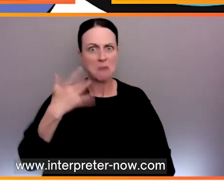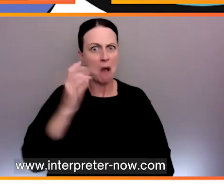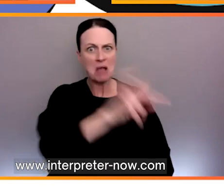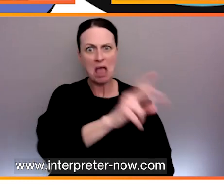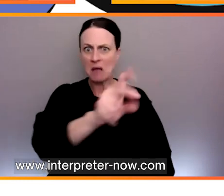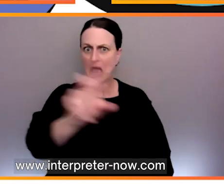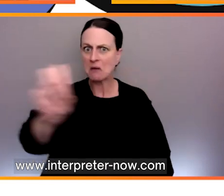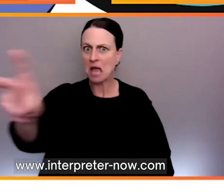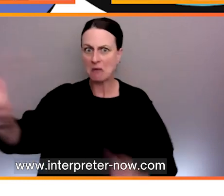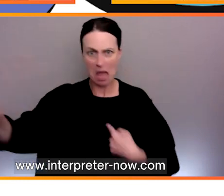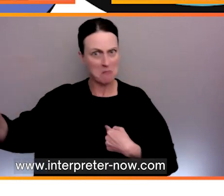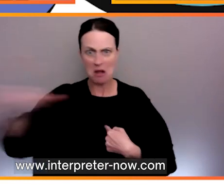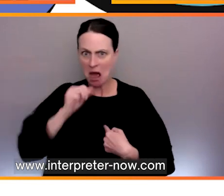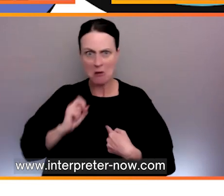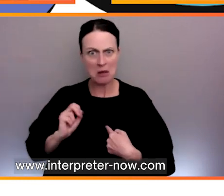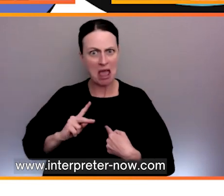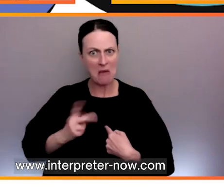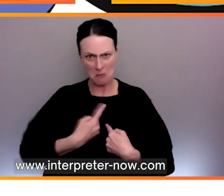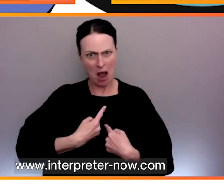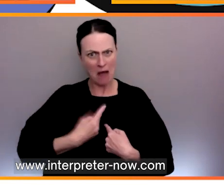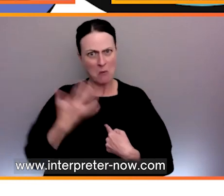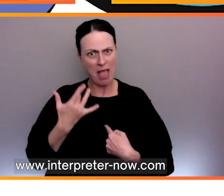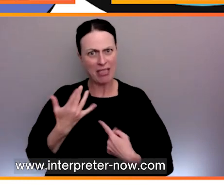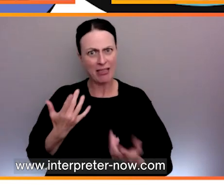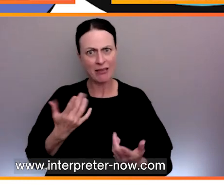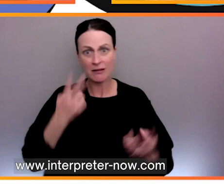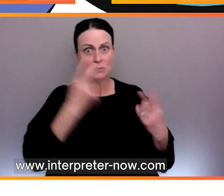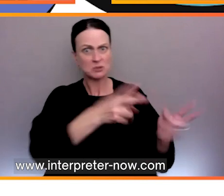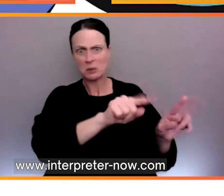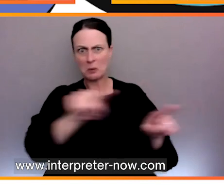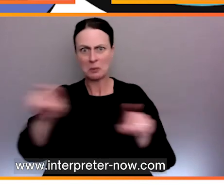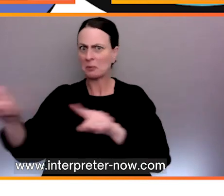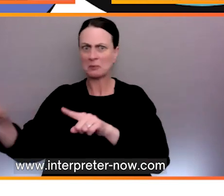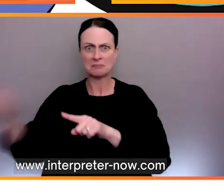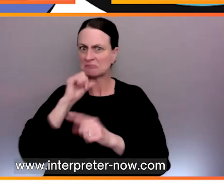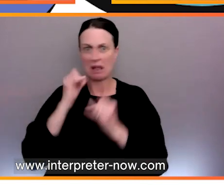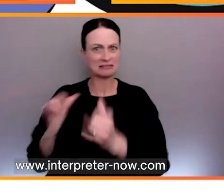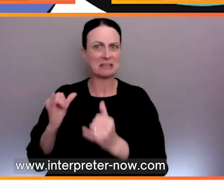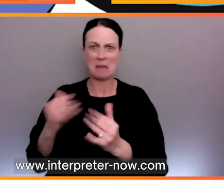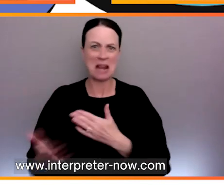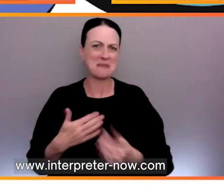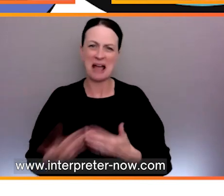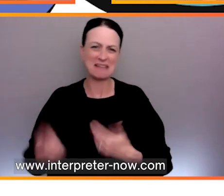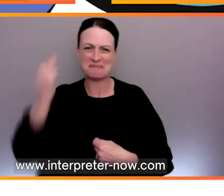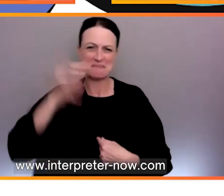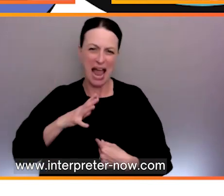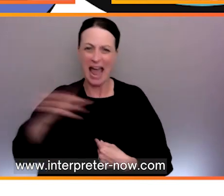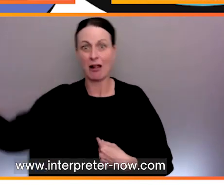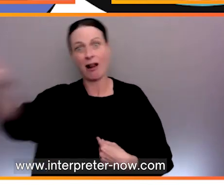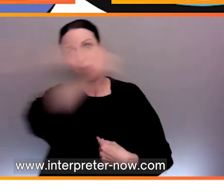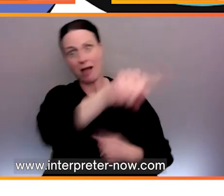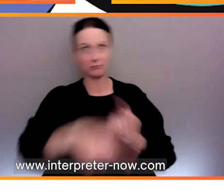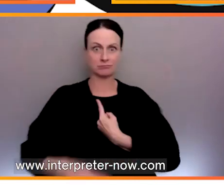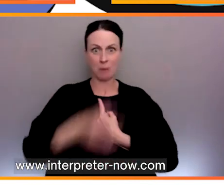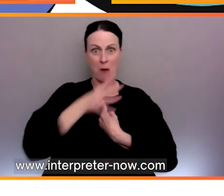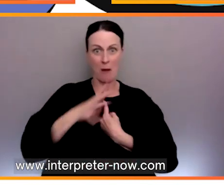joined? What are there rules? Are there referees? What are the values? Do the values align to mine?